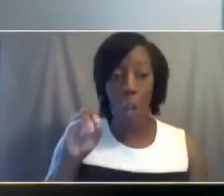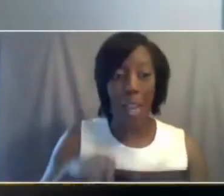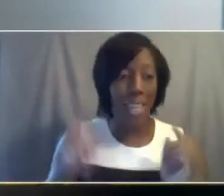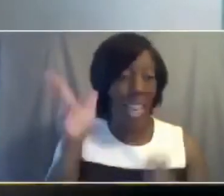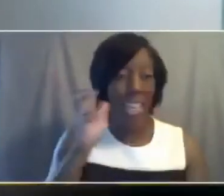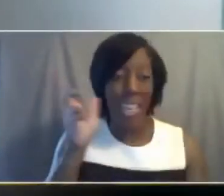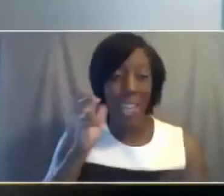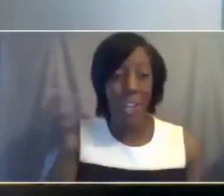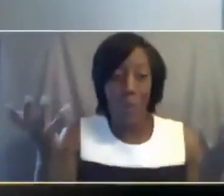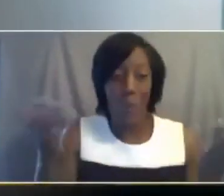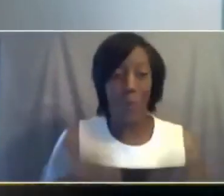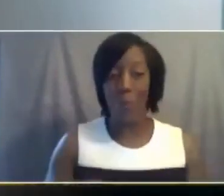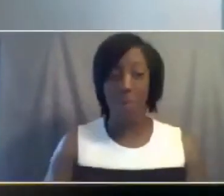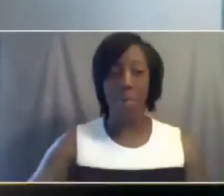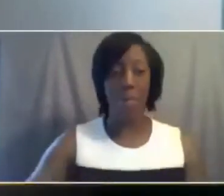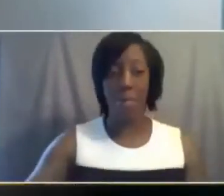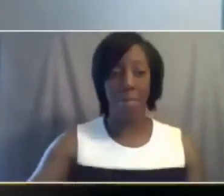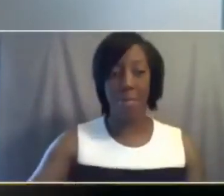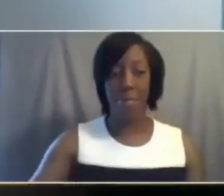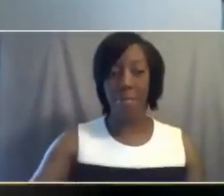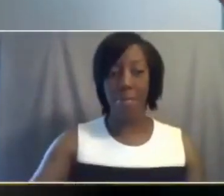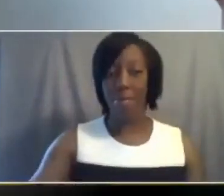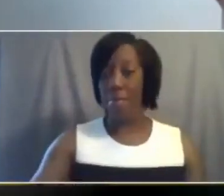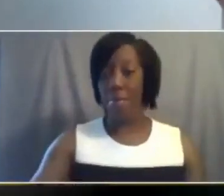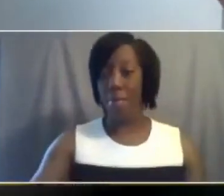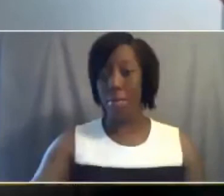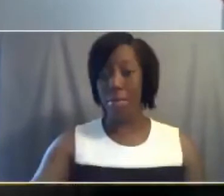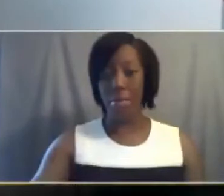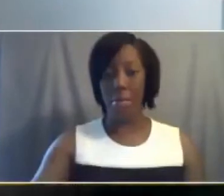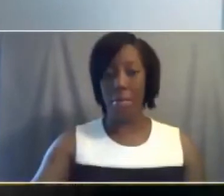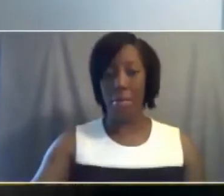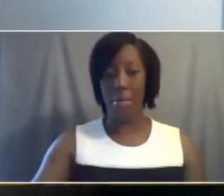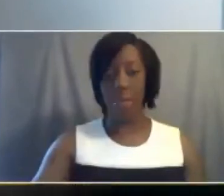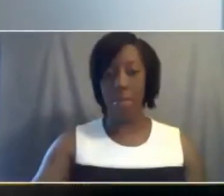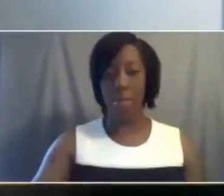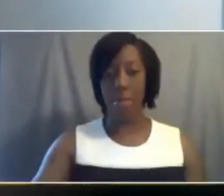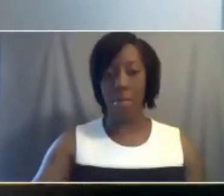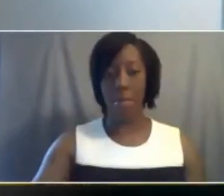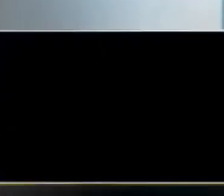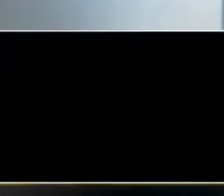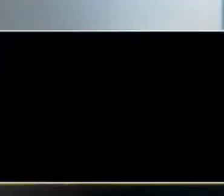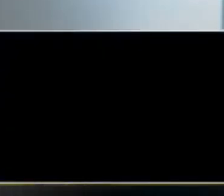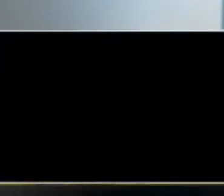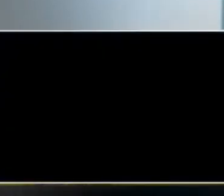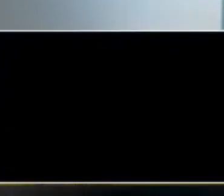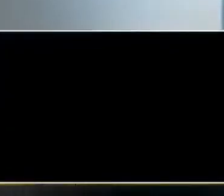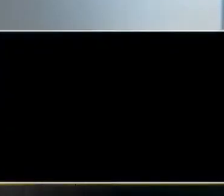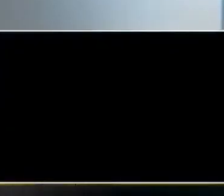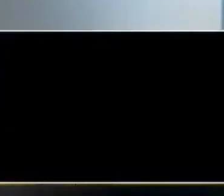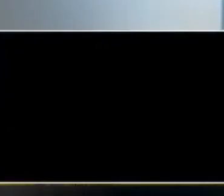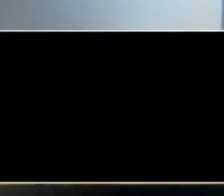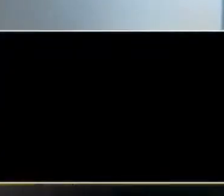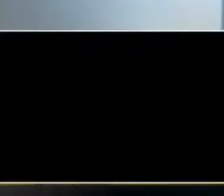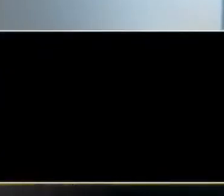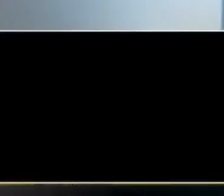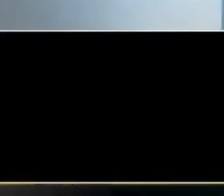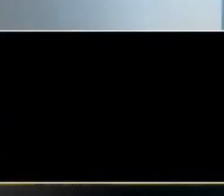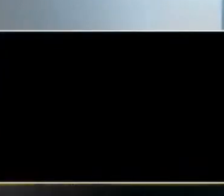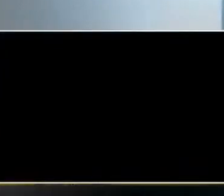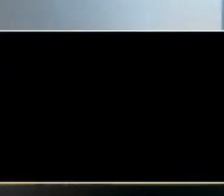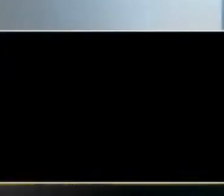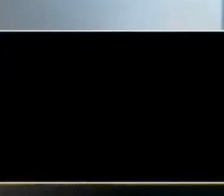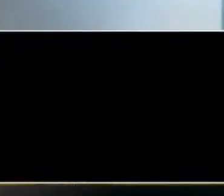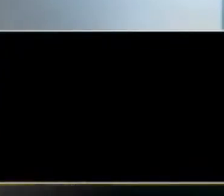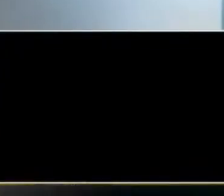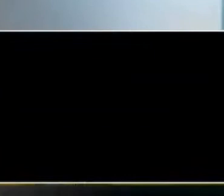War. In 1966, Dr. King, on several occasions, gave voice to his concern